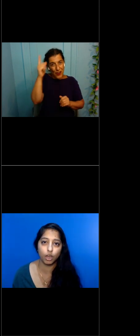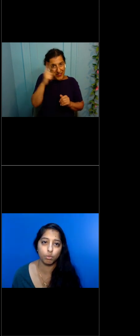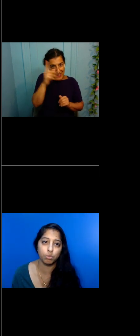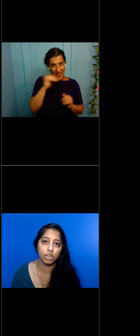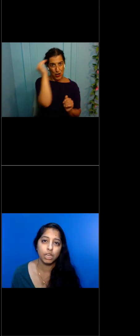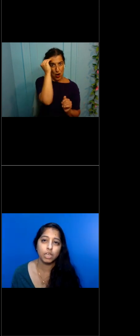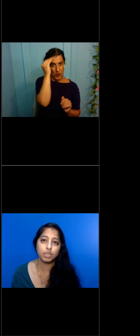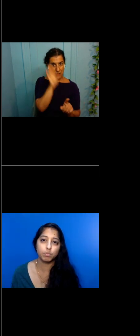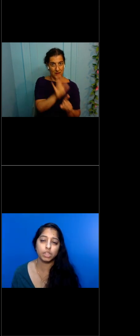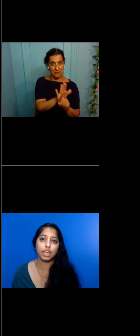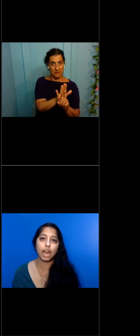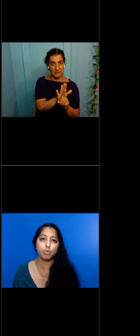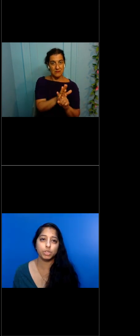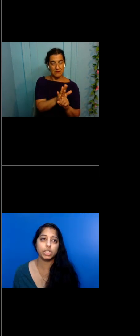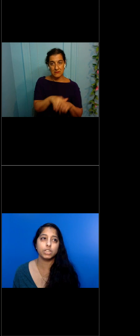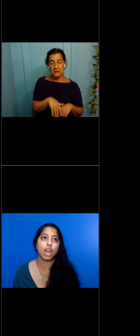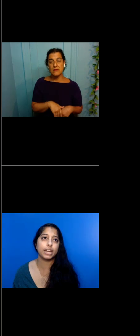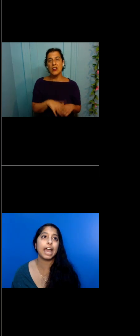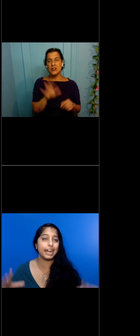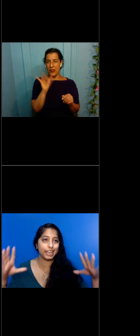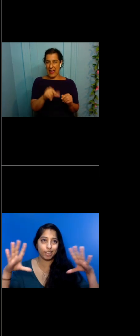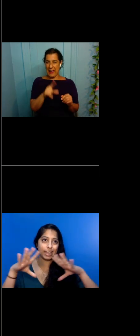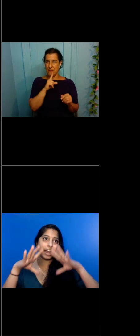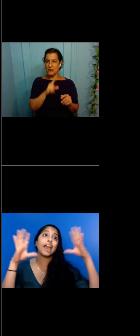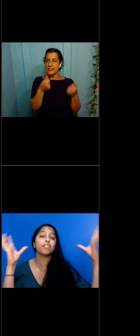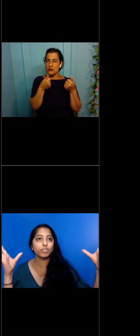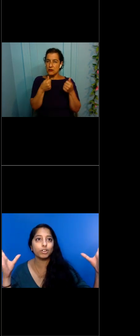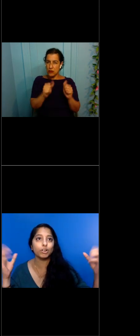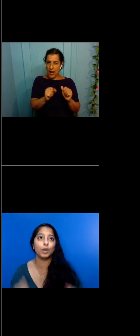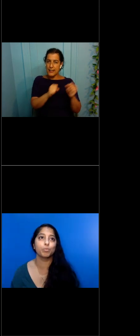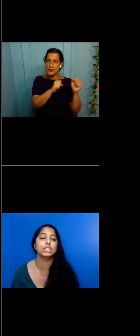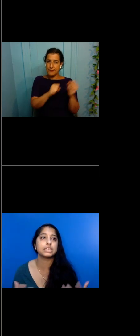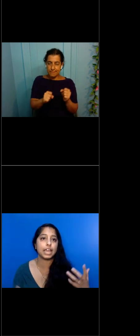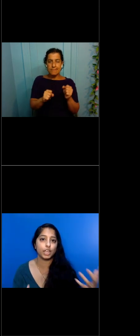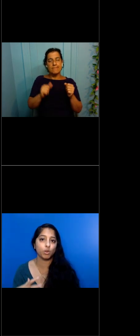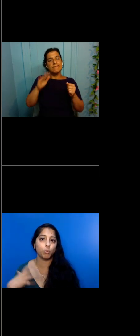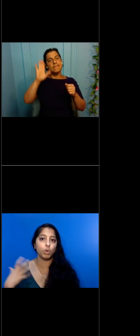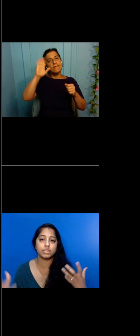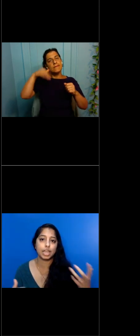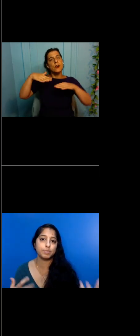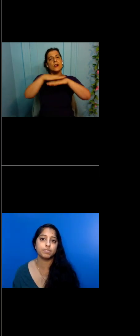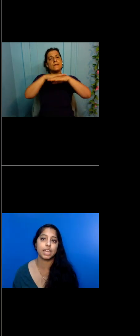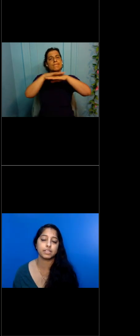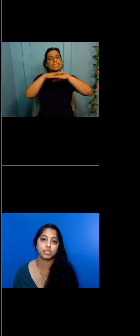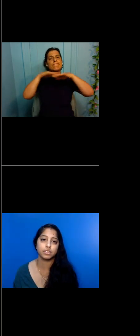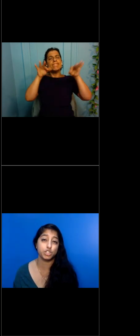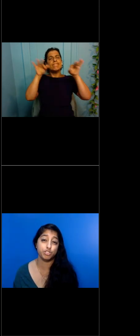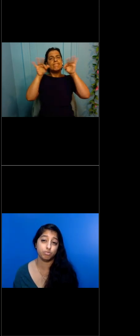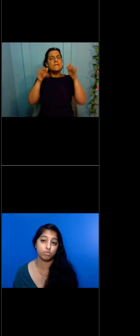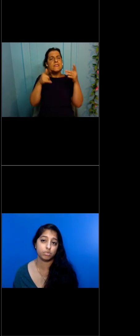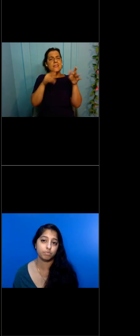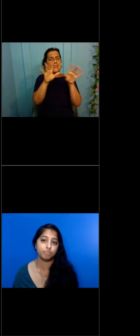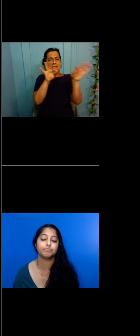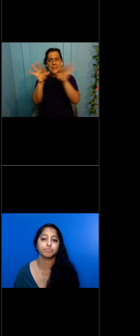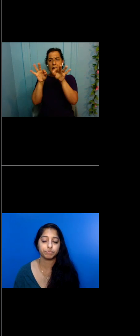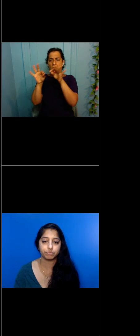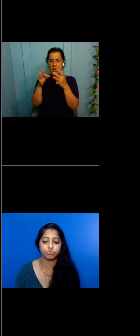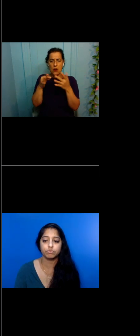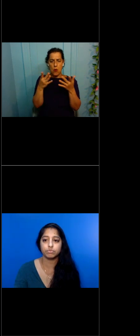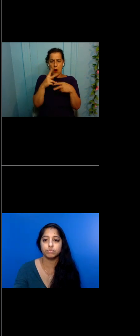is something that I really try to guide, again, like at a high level when deciding what types of texts to use.